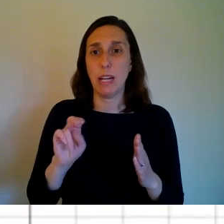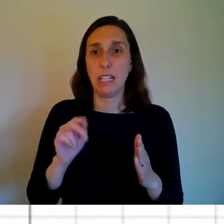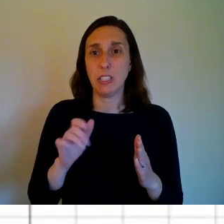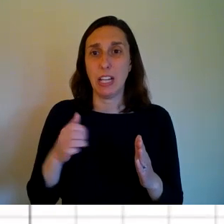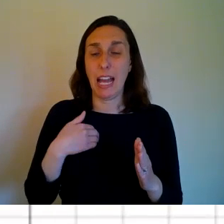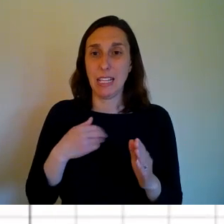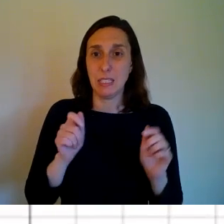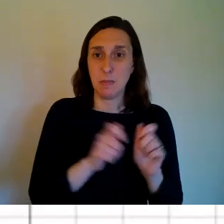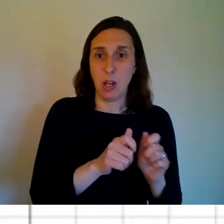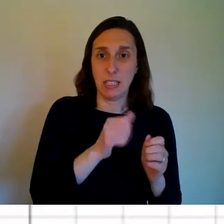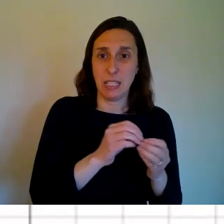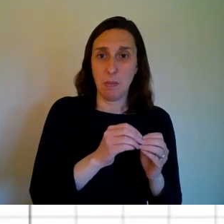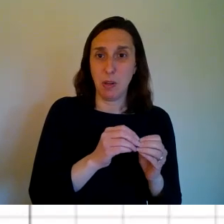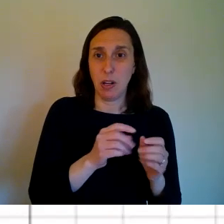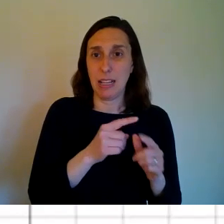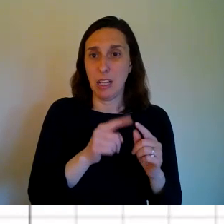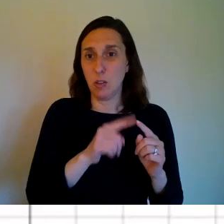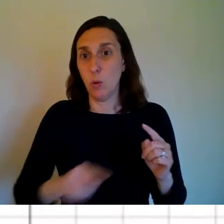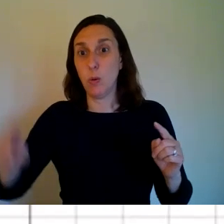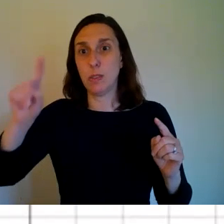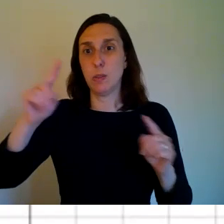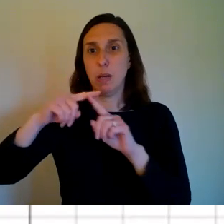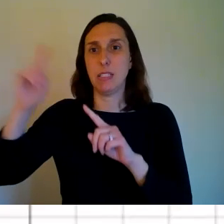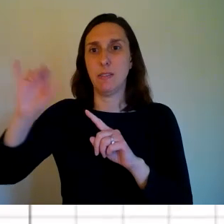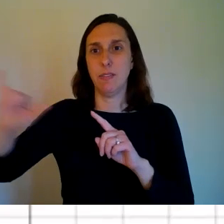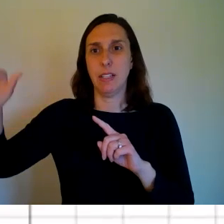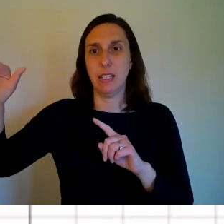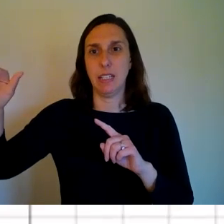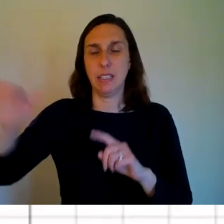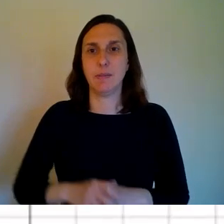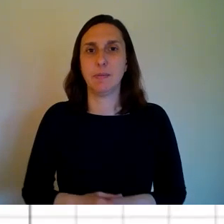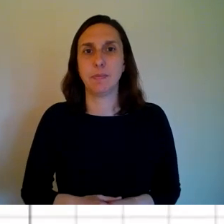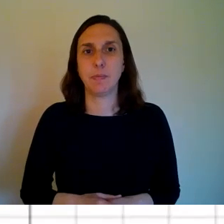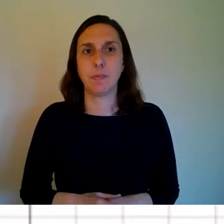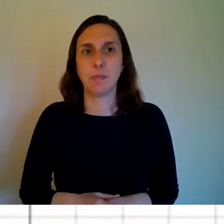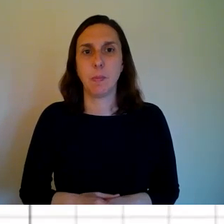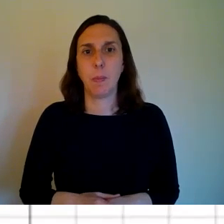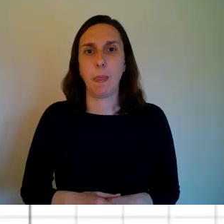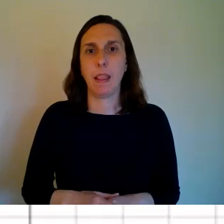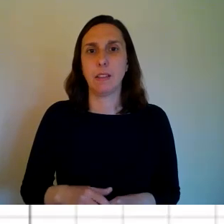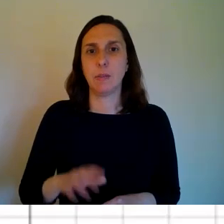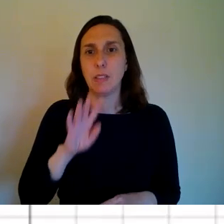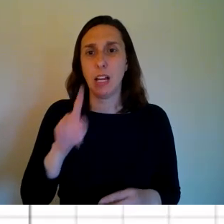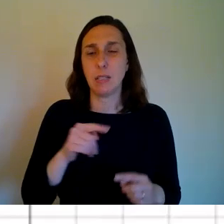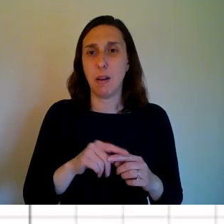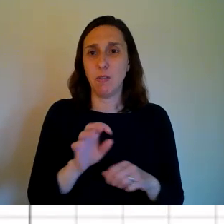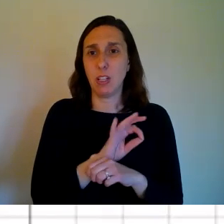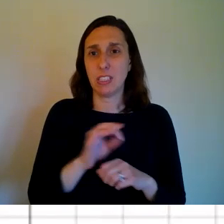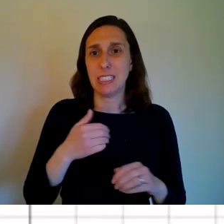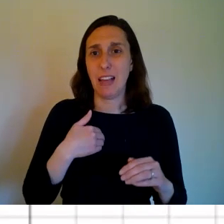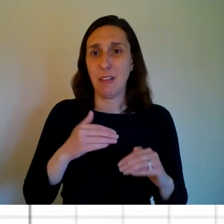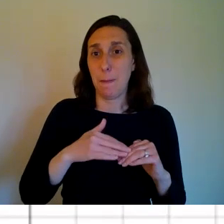number and then shoots off towards positive infinity. So when we talked about functions having minima, that was one